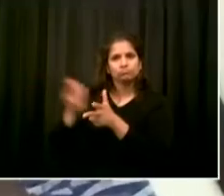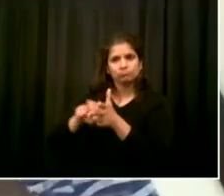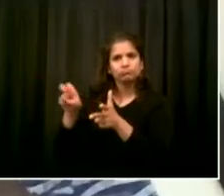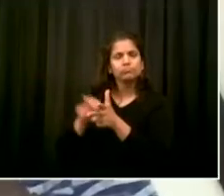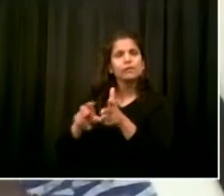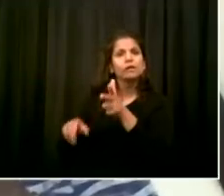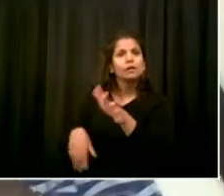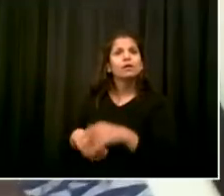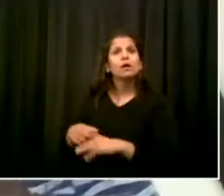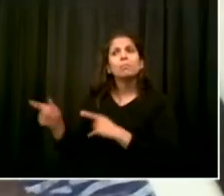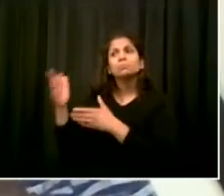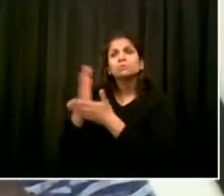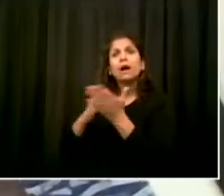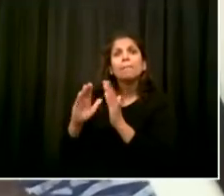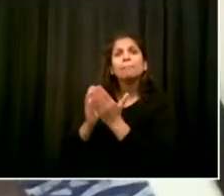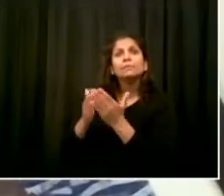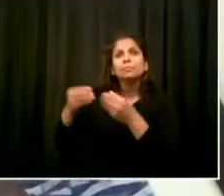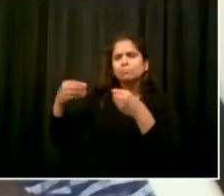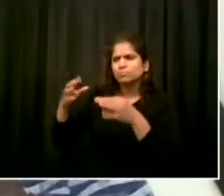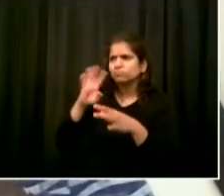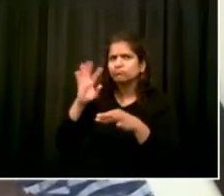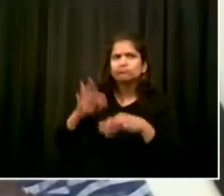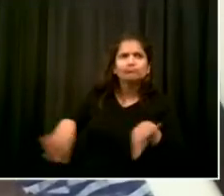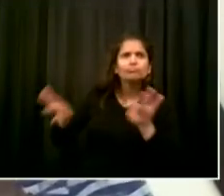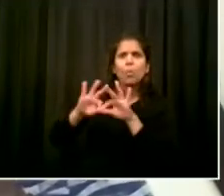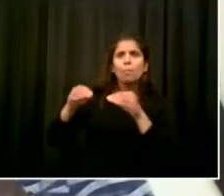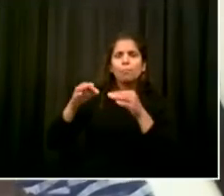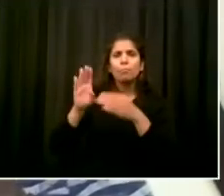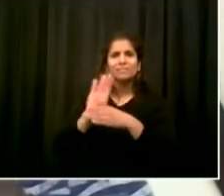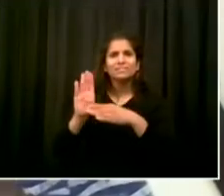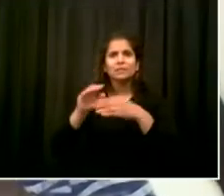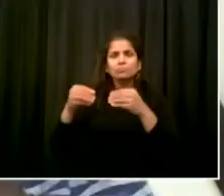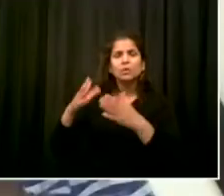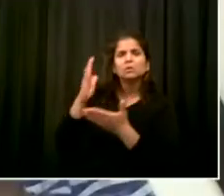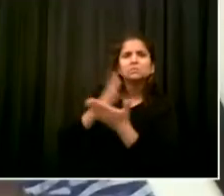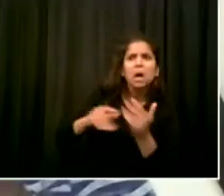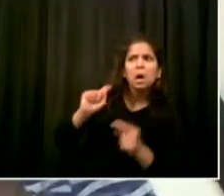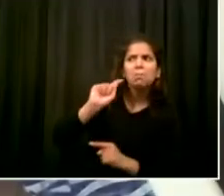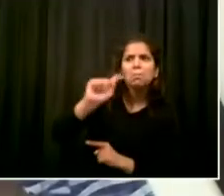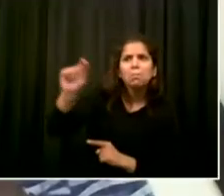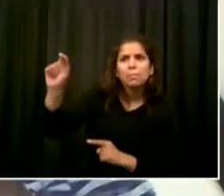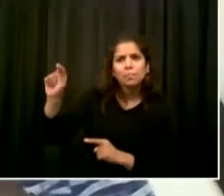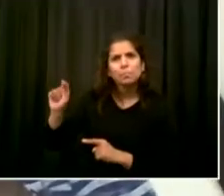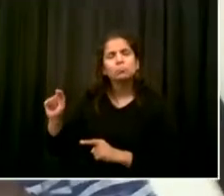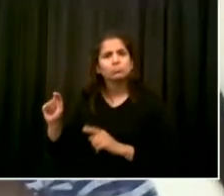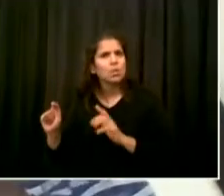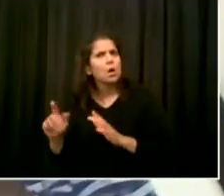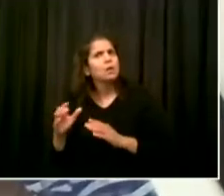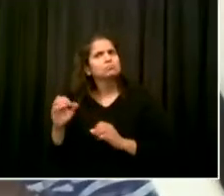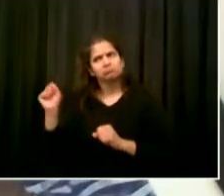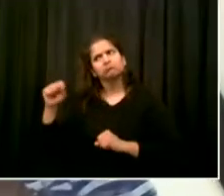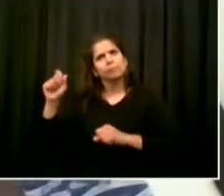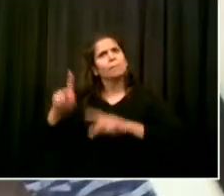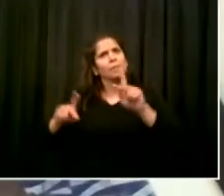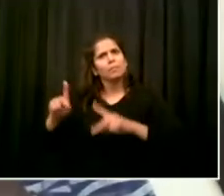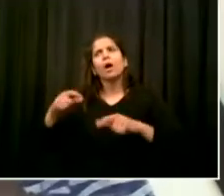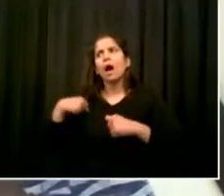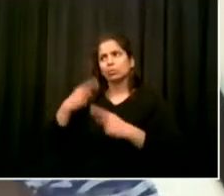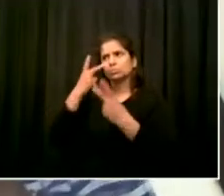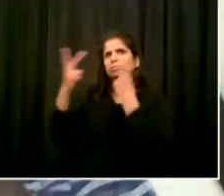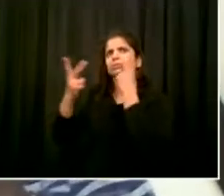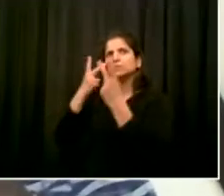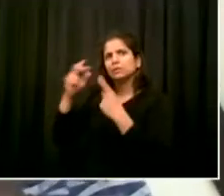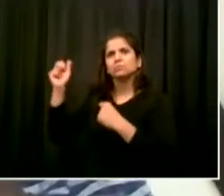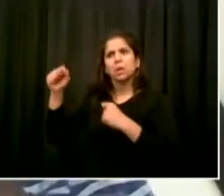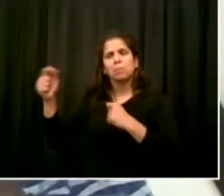online, and so we are seeing people come back. So we're certainly seeing the restart